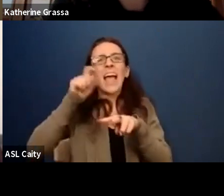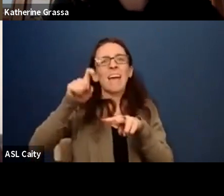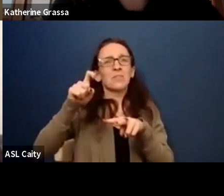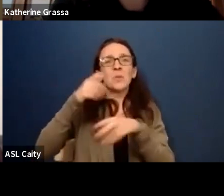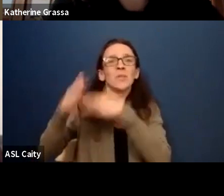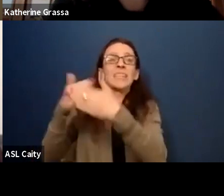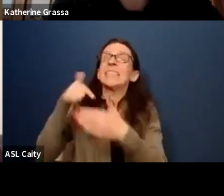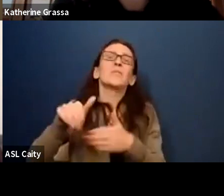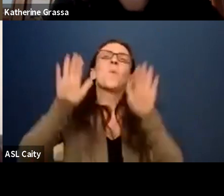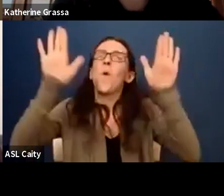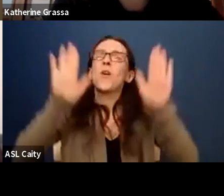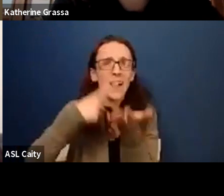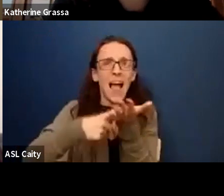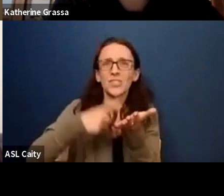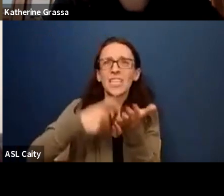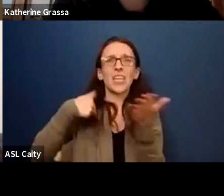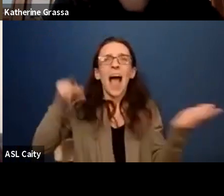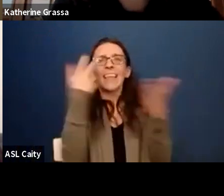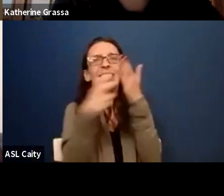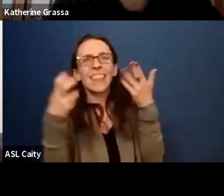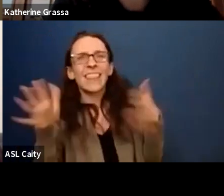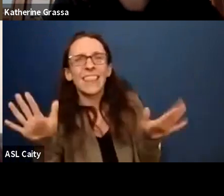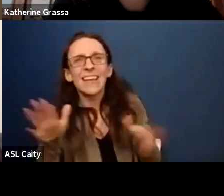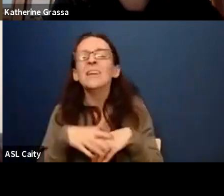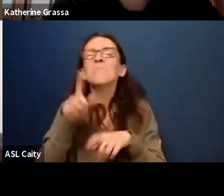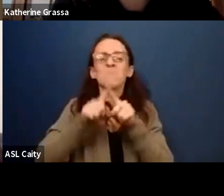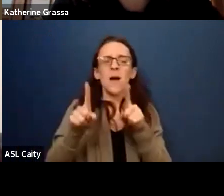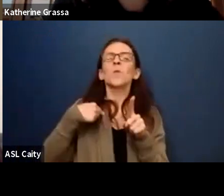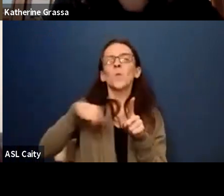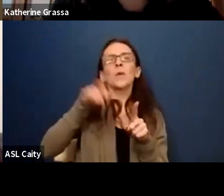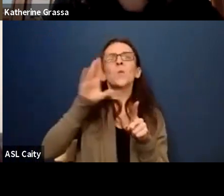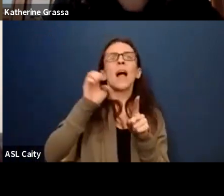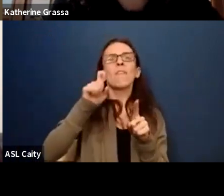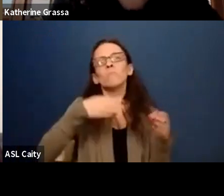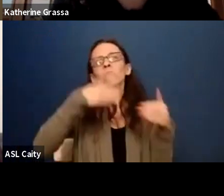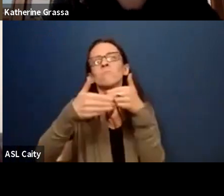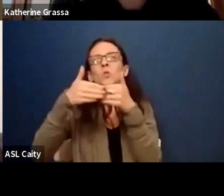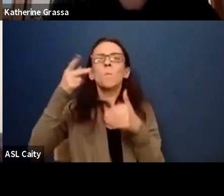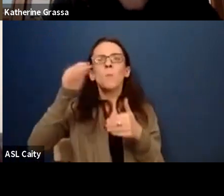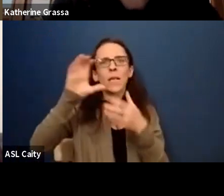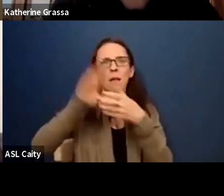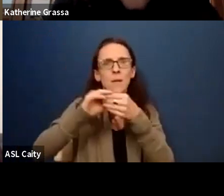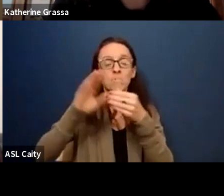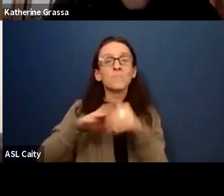a wonderful conversation. But we do need to go to public comment. But Ms.